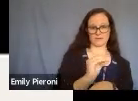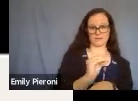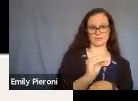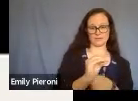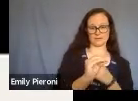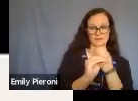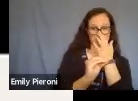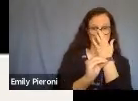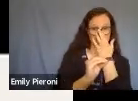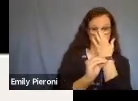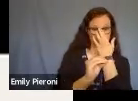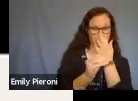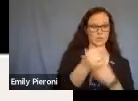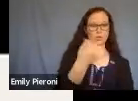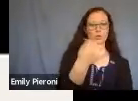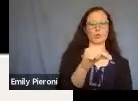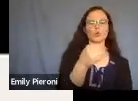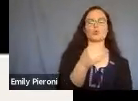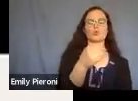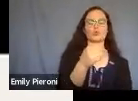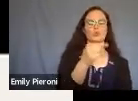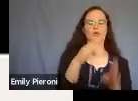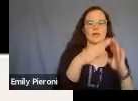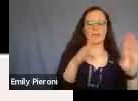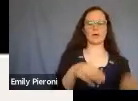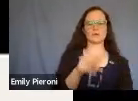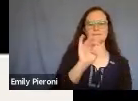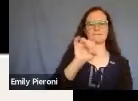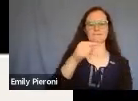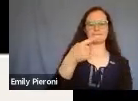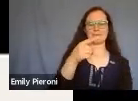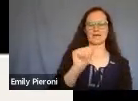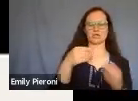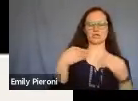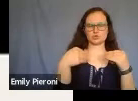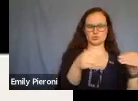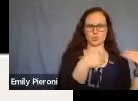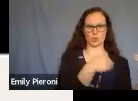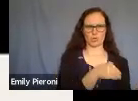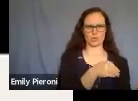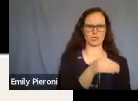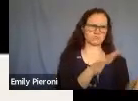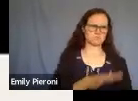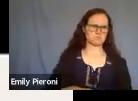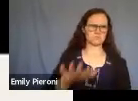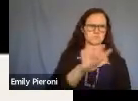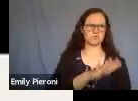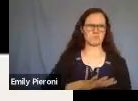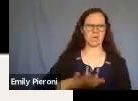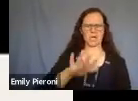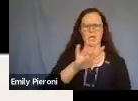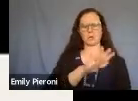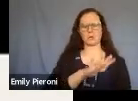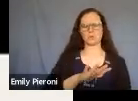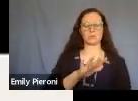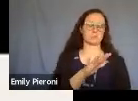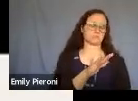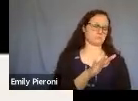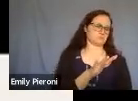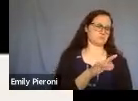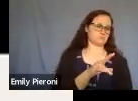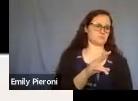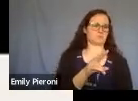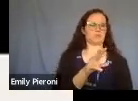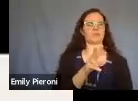been using is Greenhouse Megastore, and it's runs about $2,500 to